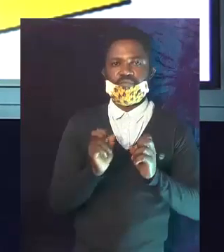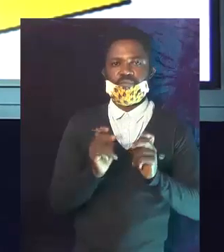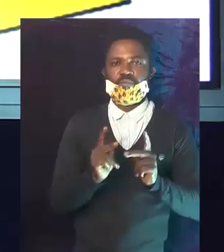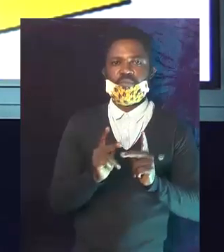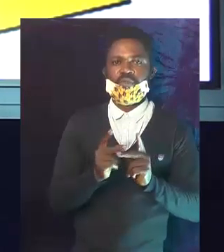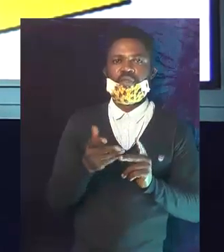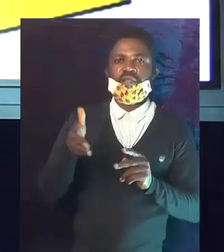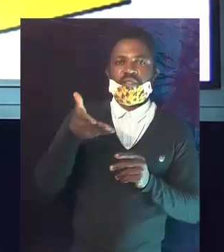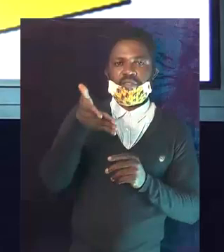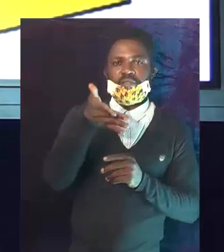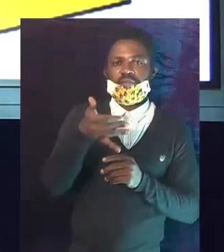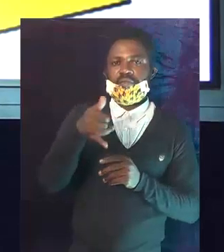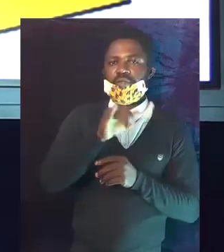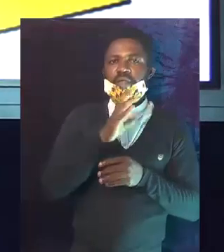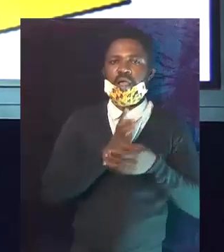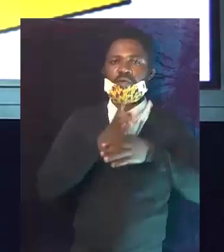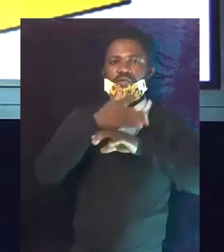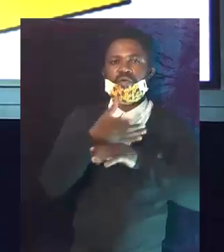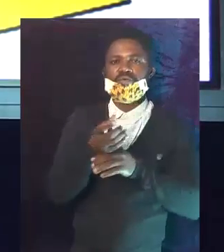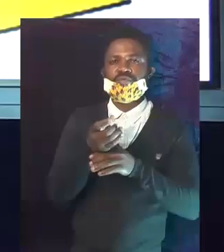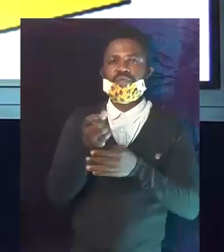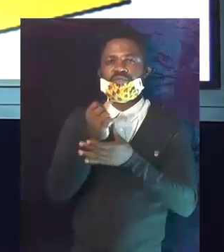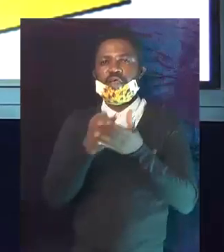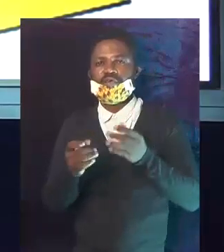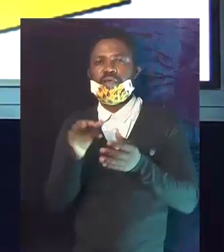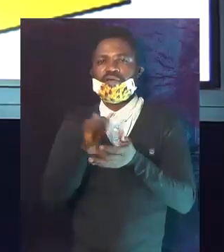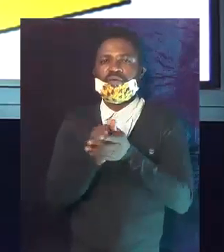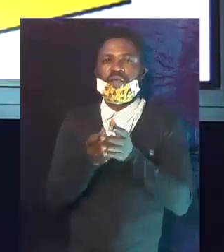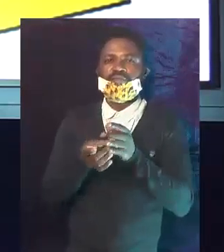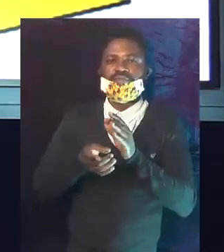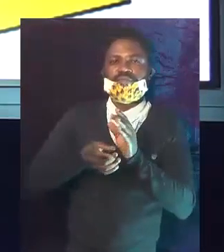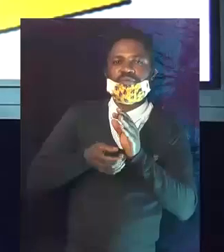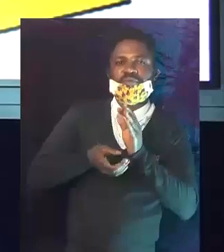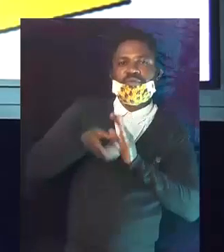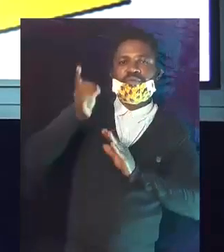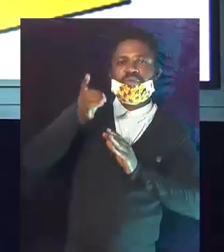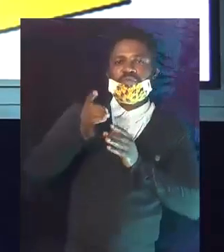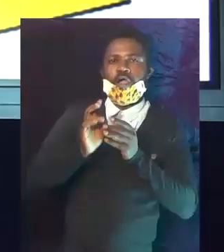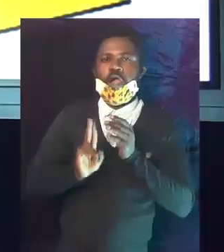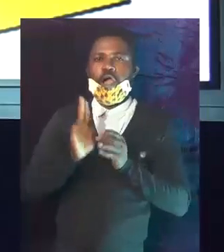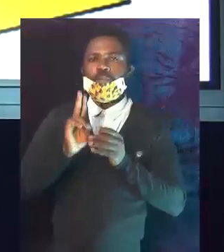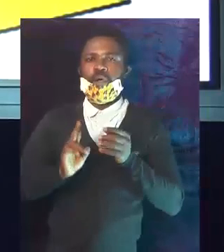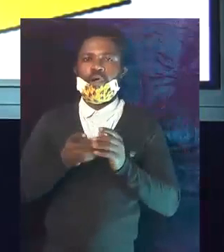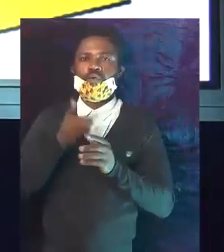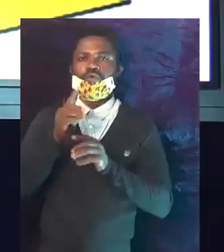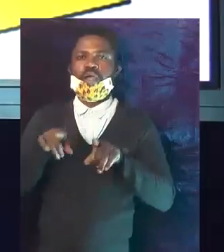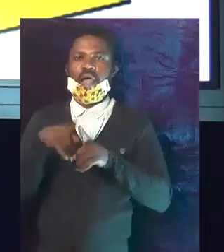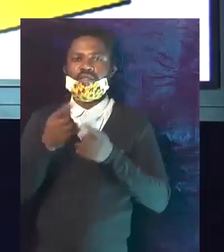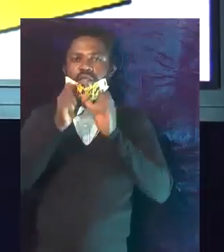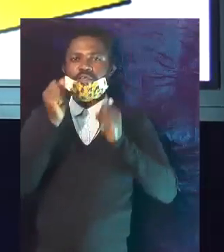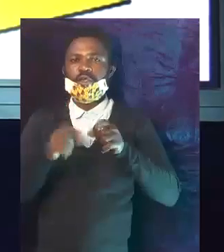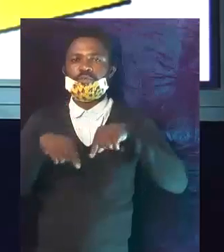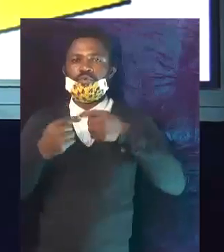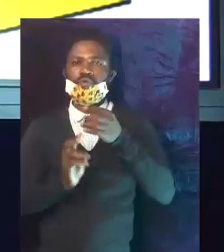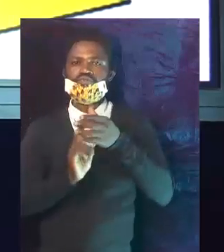then their cross section decreases upwards. I've explained that. As the shape goes upwards, the cross section, the base,